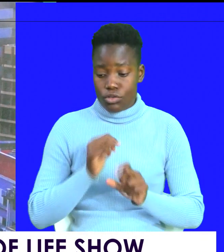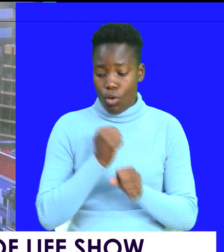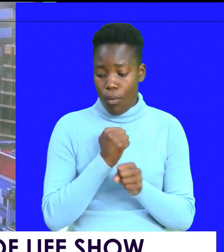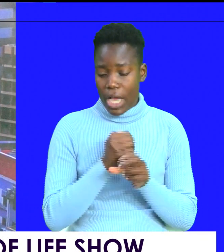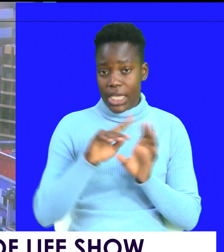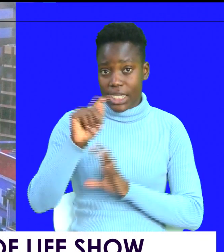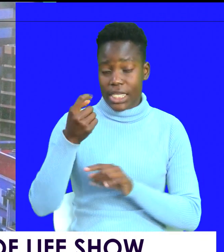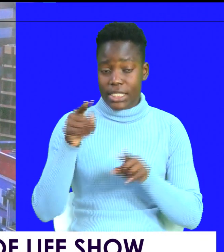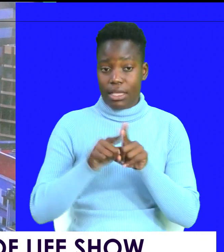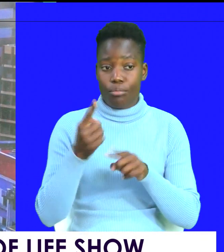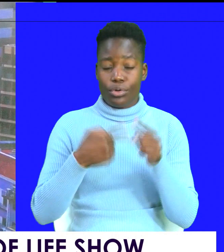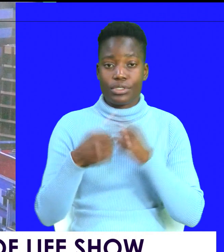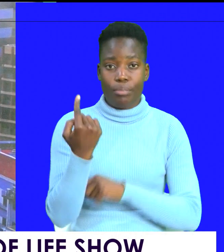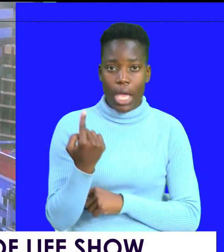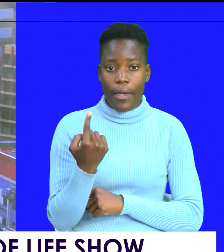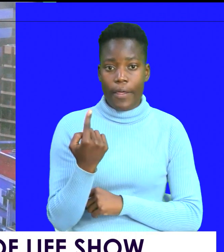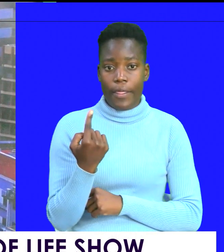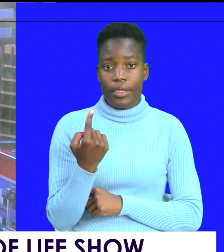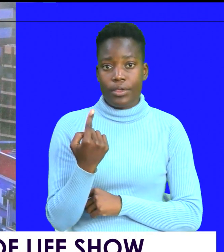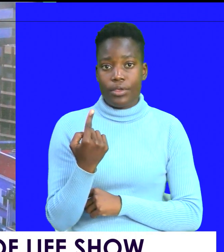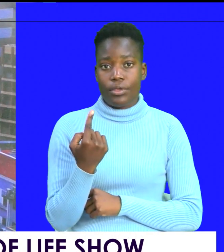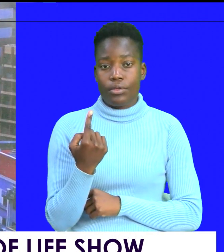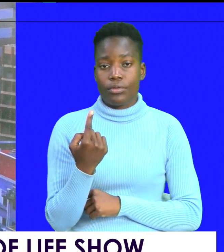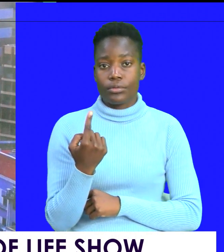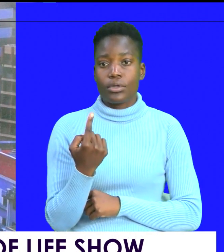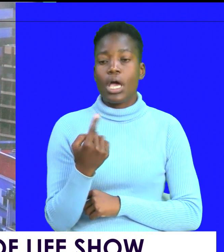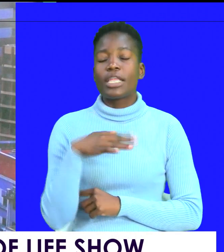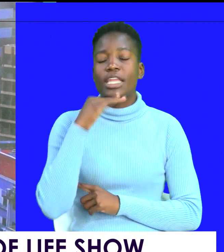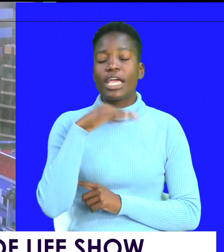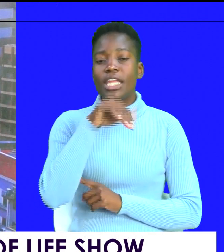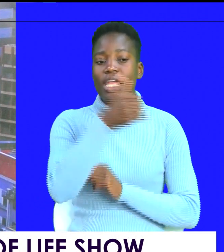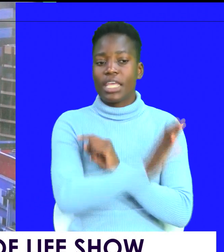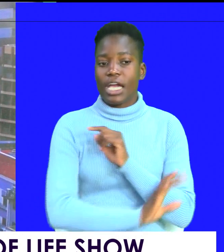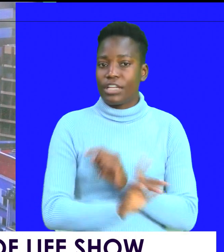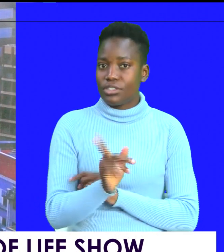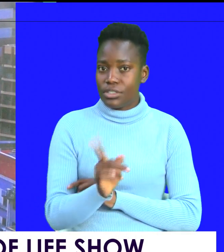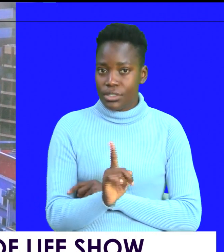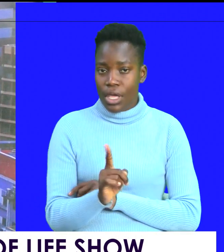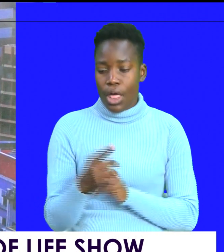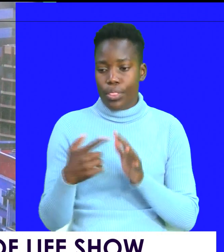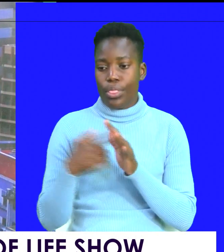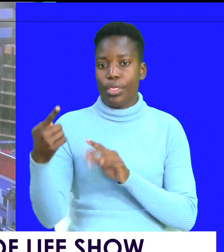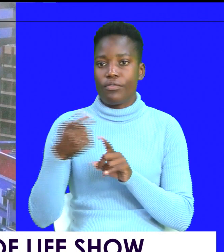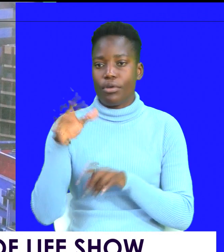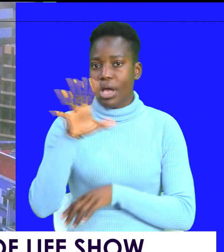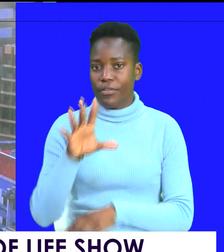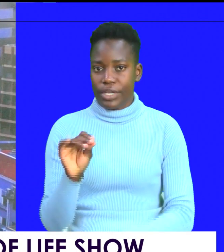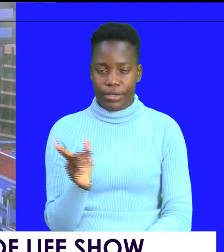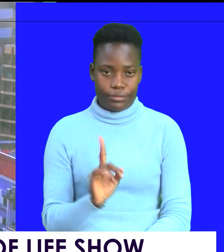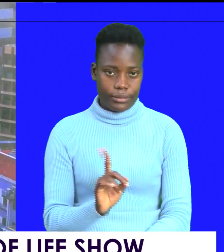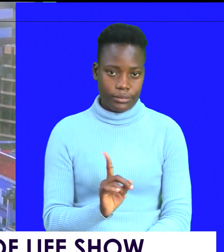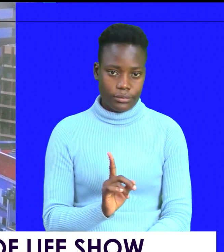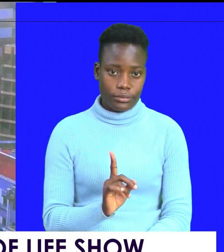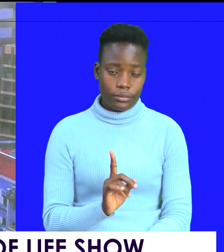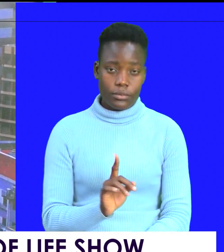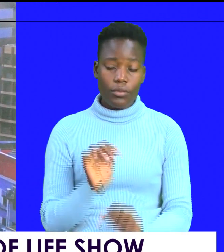can prosper in Kenya. Don't die in the Mediterranean Sea, running away from Africa to Spain.